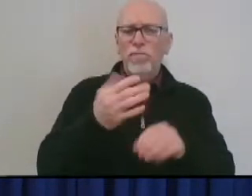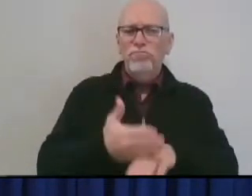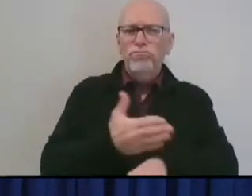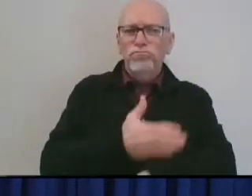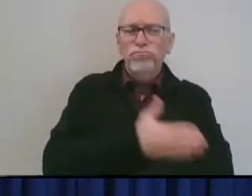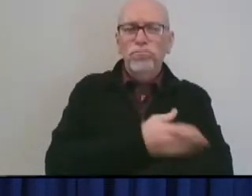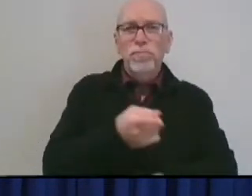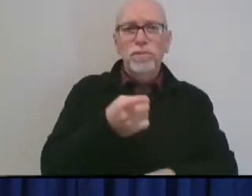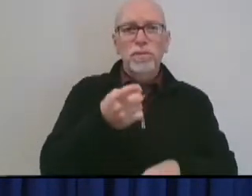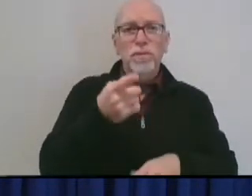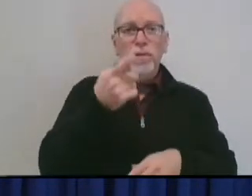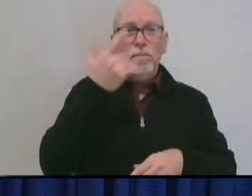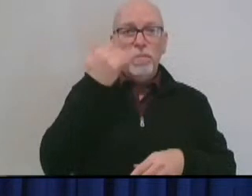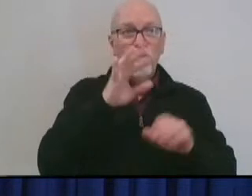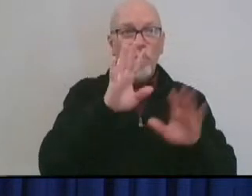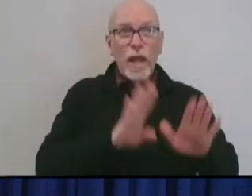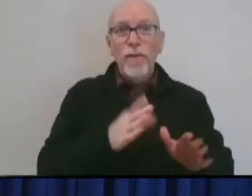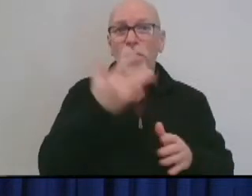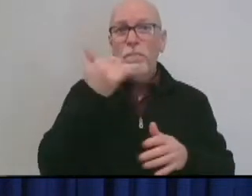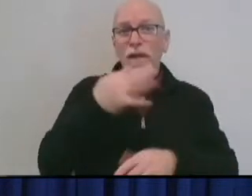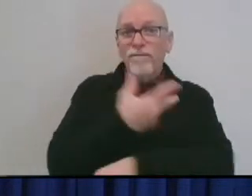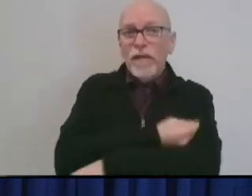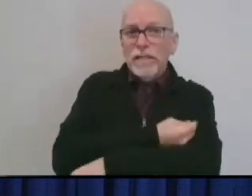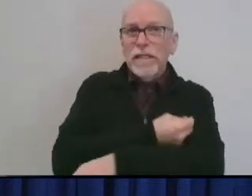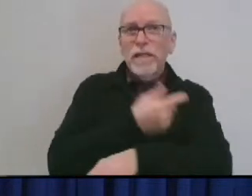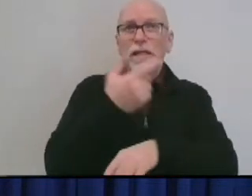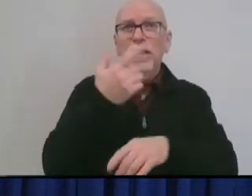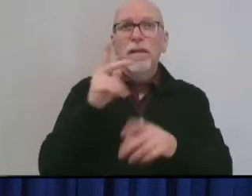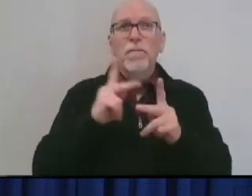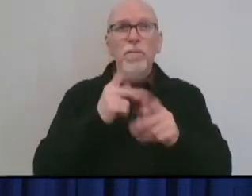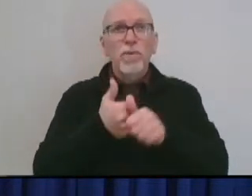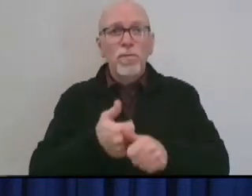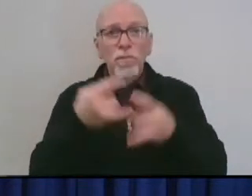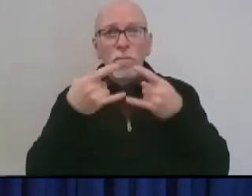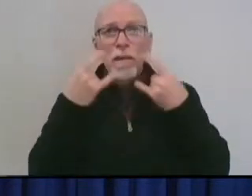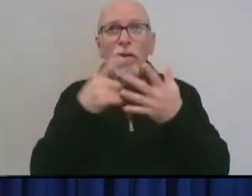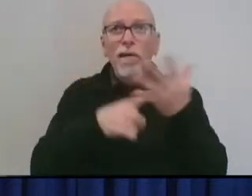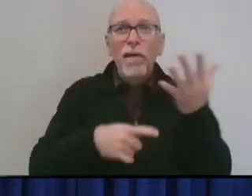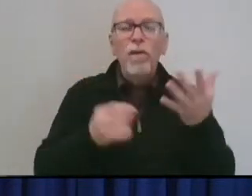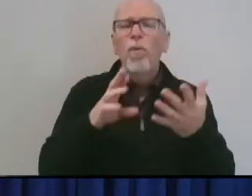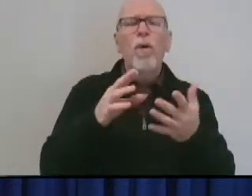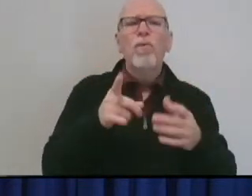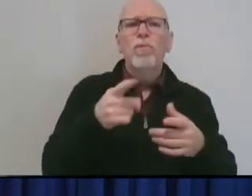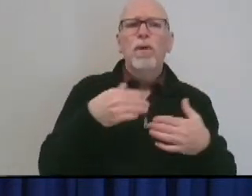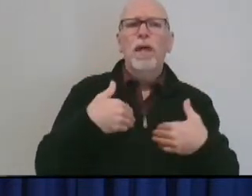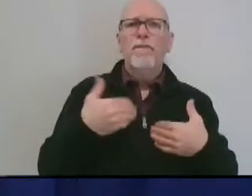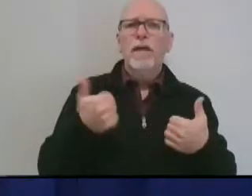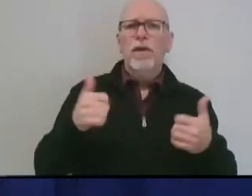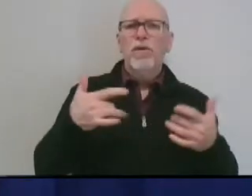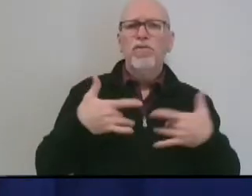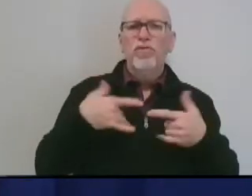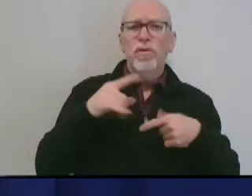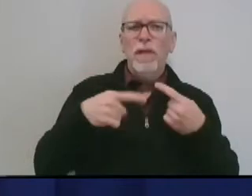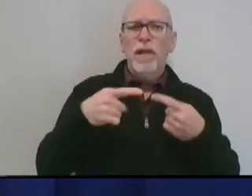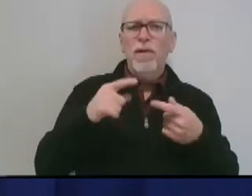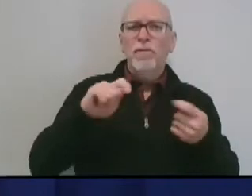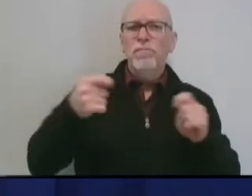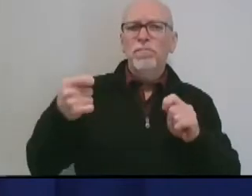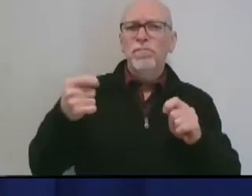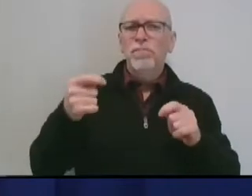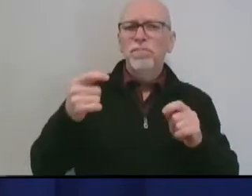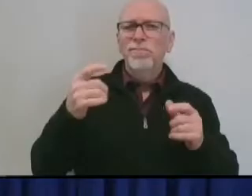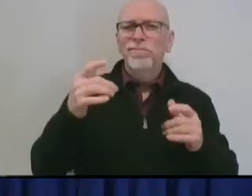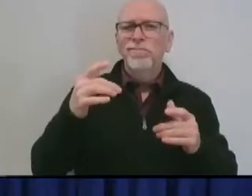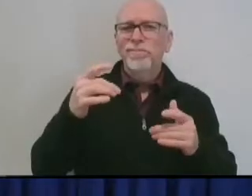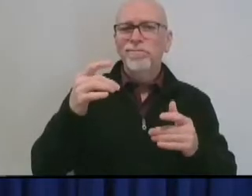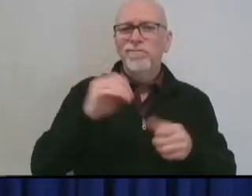all vaccine or just people doing what they're supposed to be doing, and how much concern is there about the variants that are out there? Another